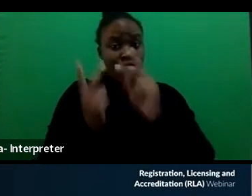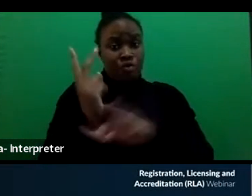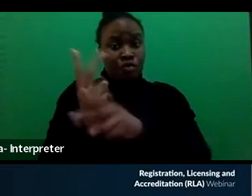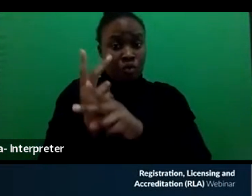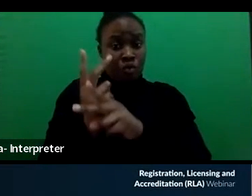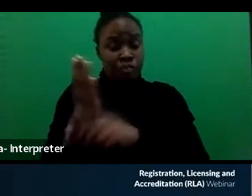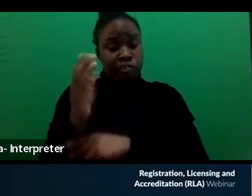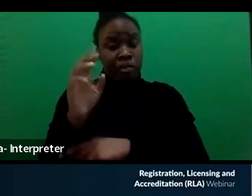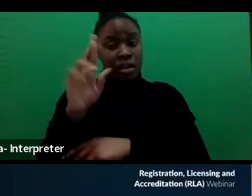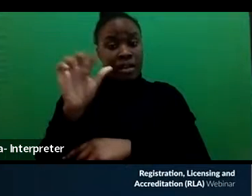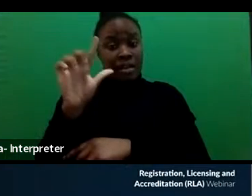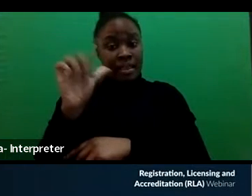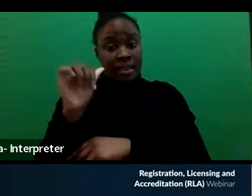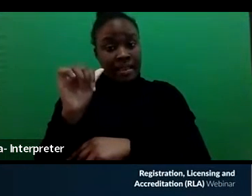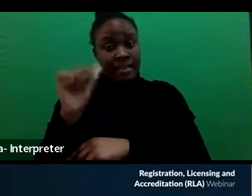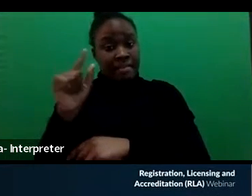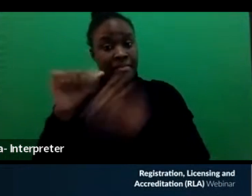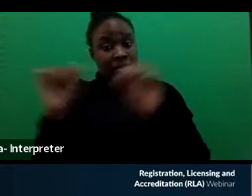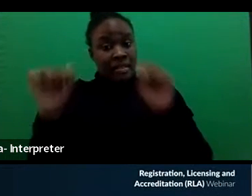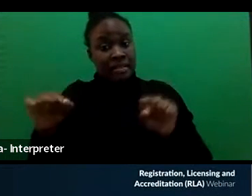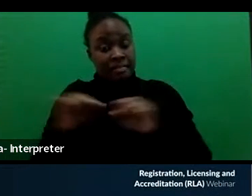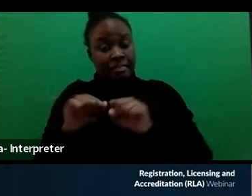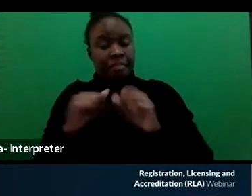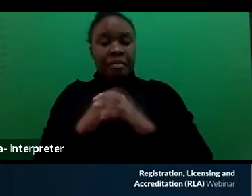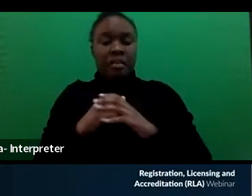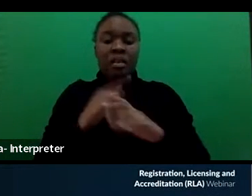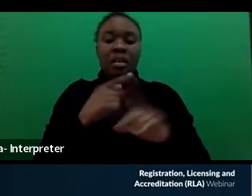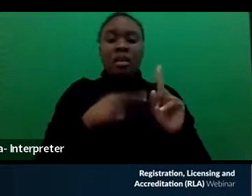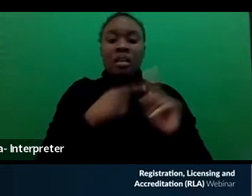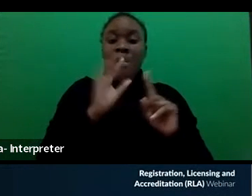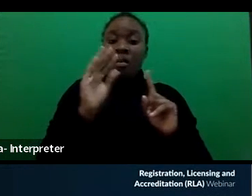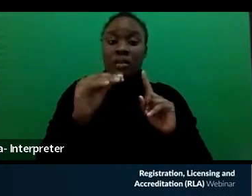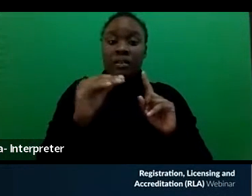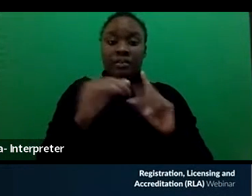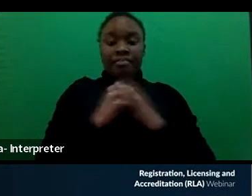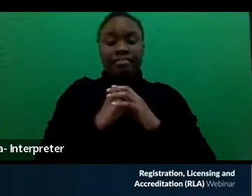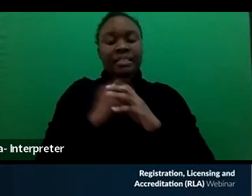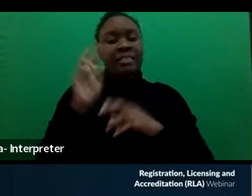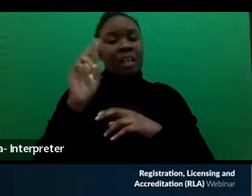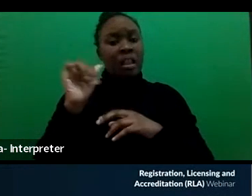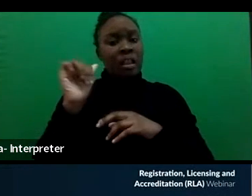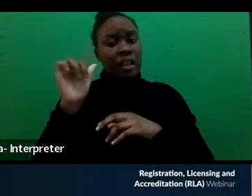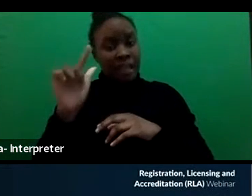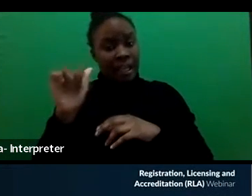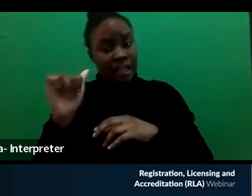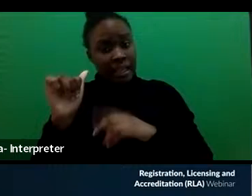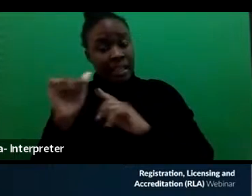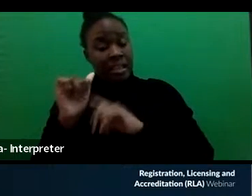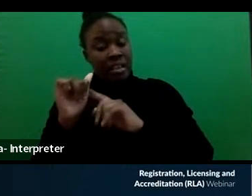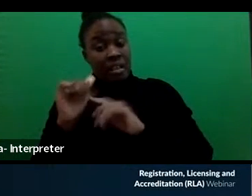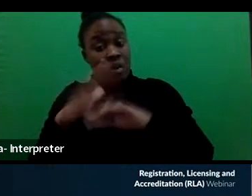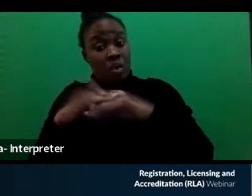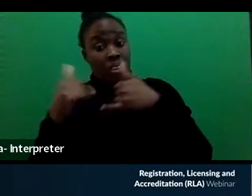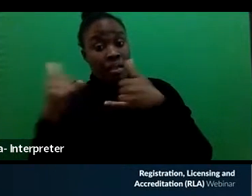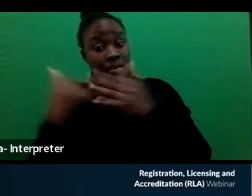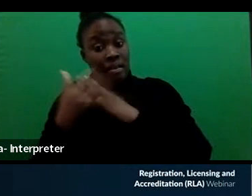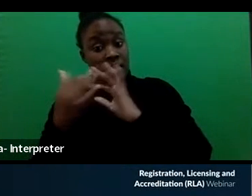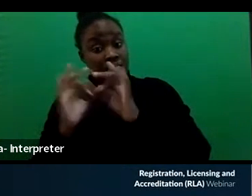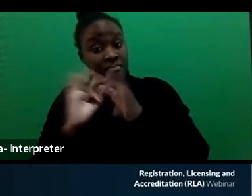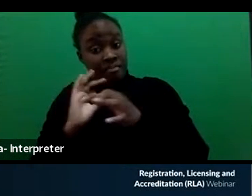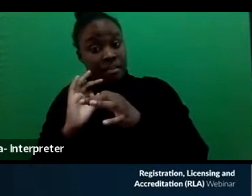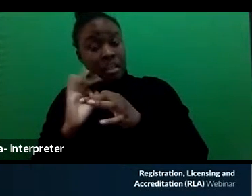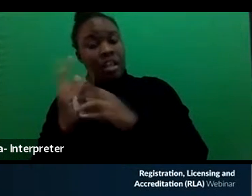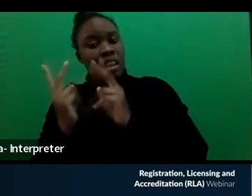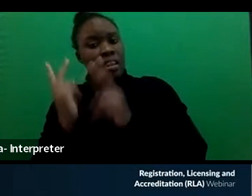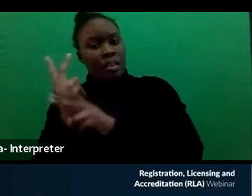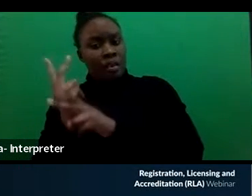RLA. Homozo is asking, when a license expires on RLA, can I renew online on e-filing?